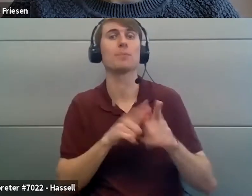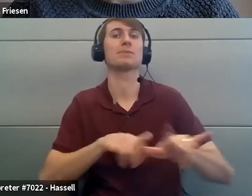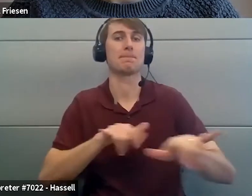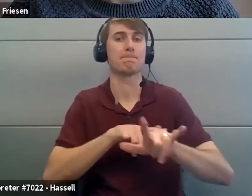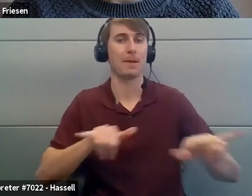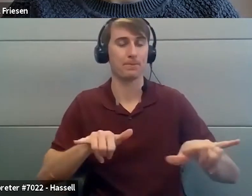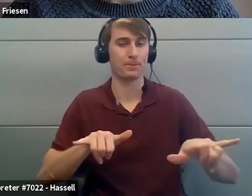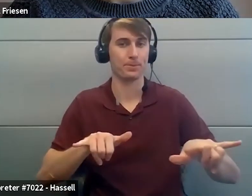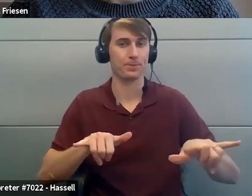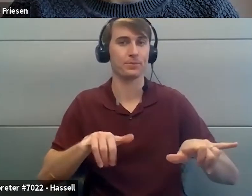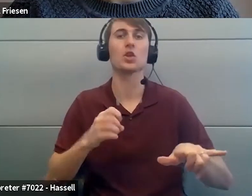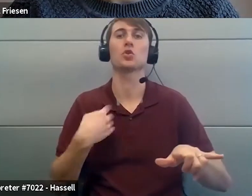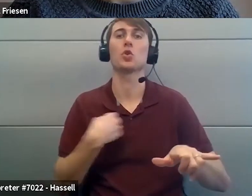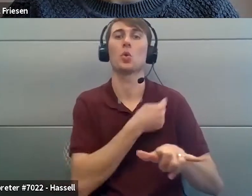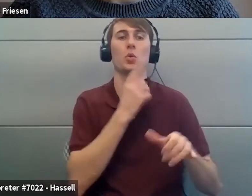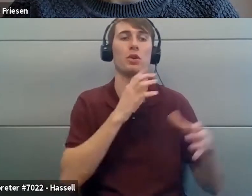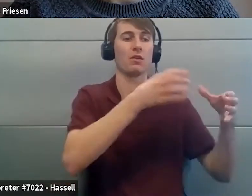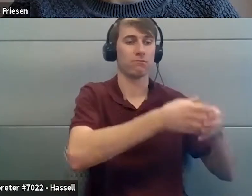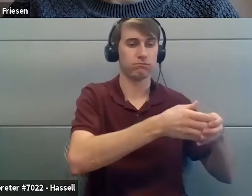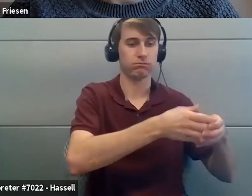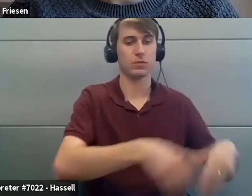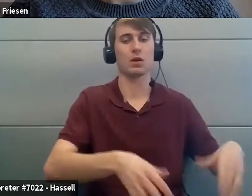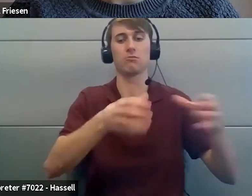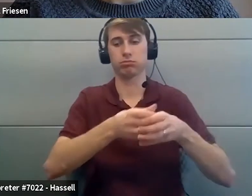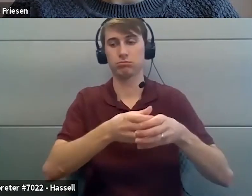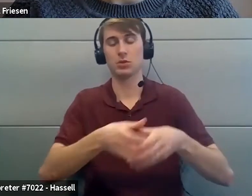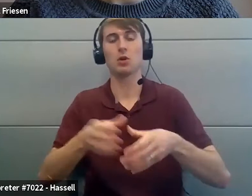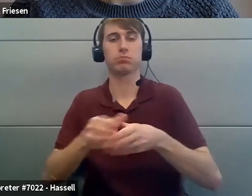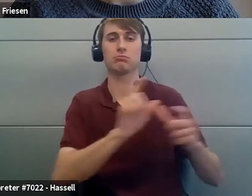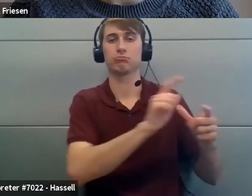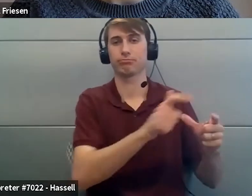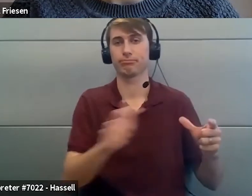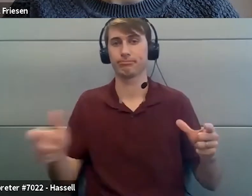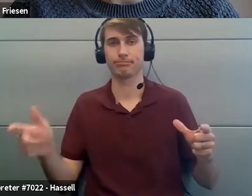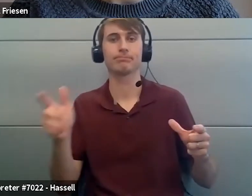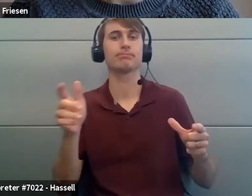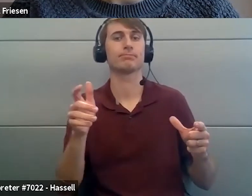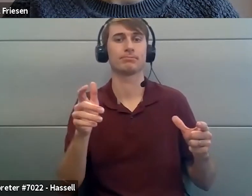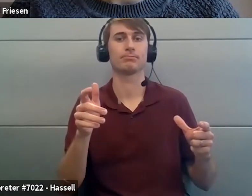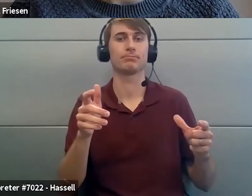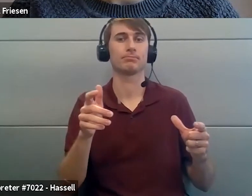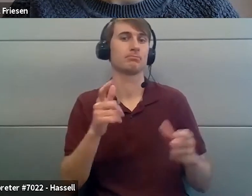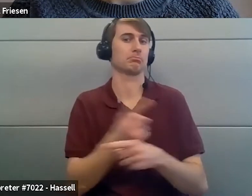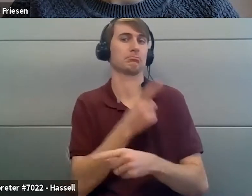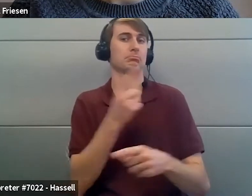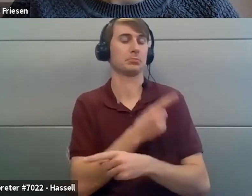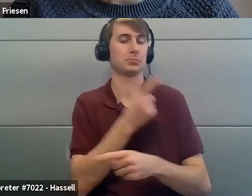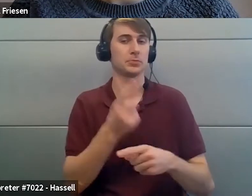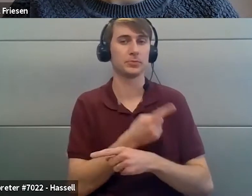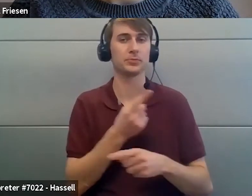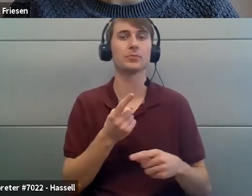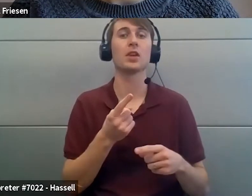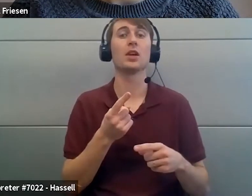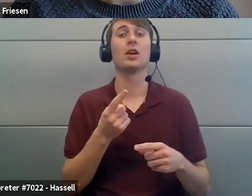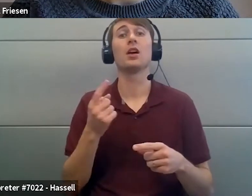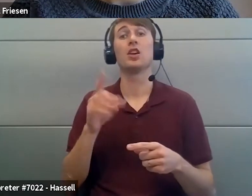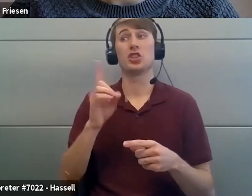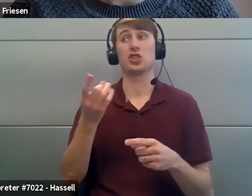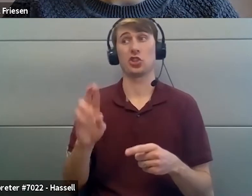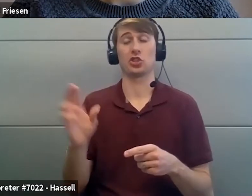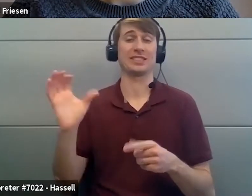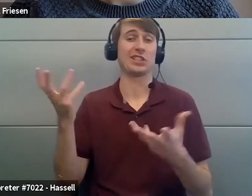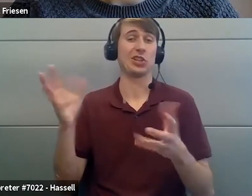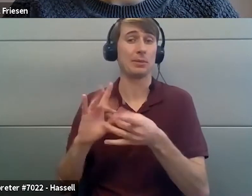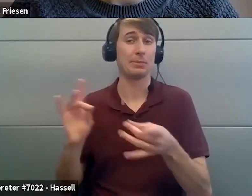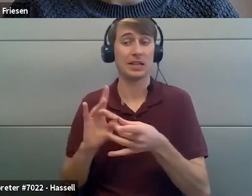into those categories, as Dr. C noted, in terms of who's vulnerable, who is it that we can